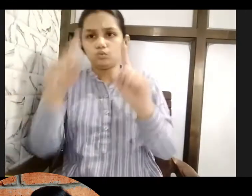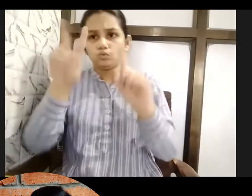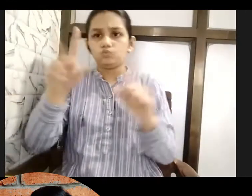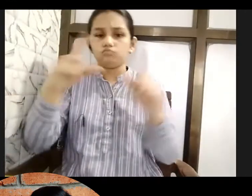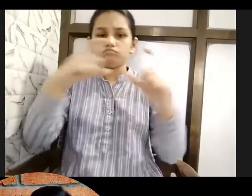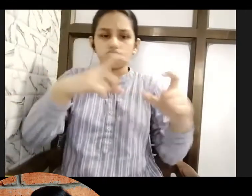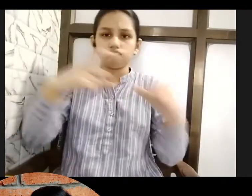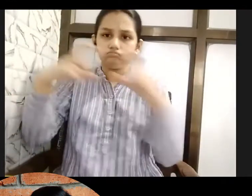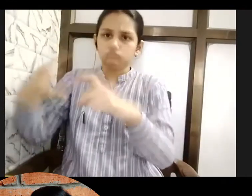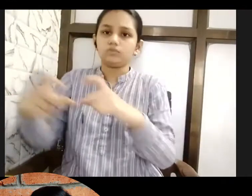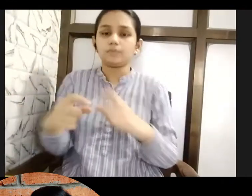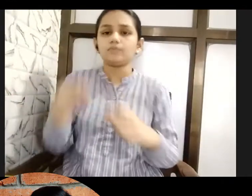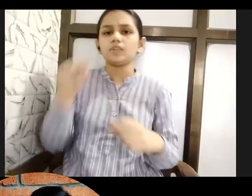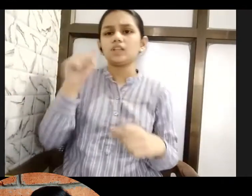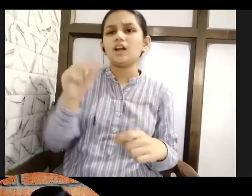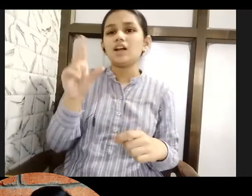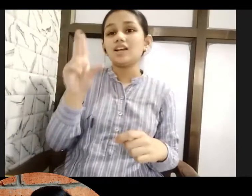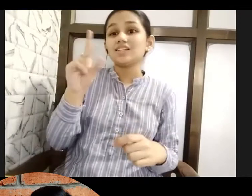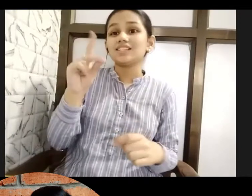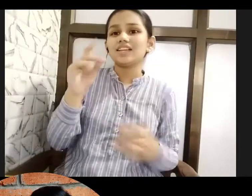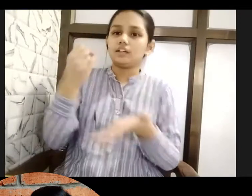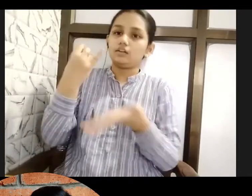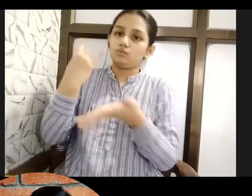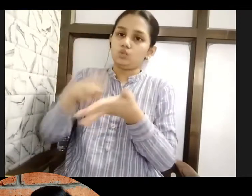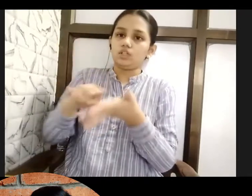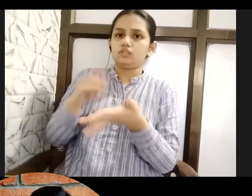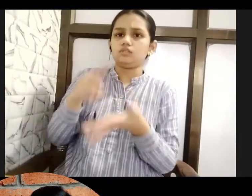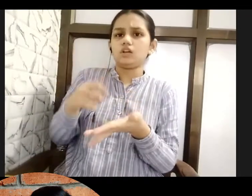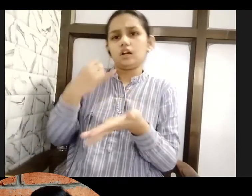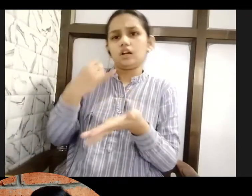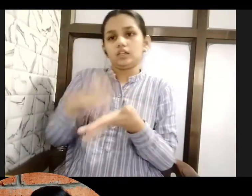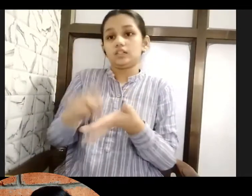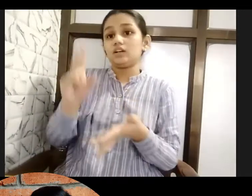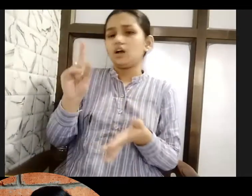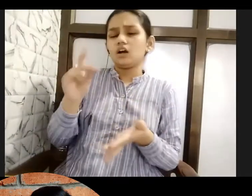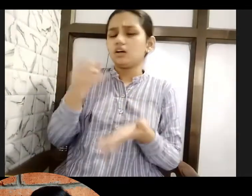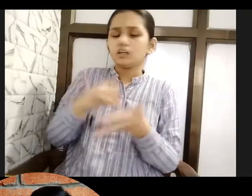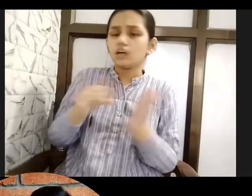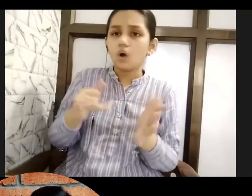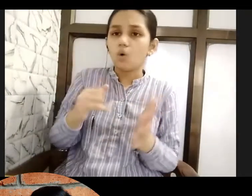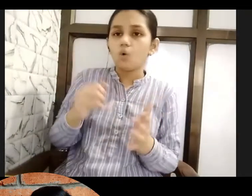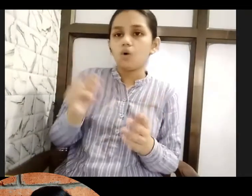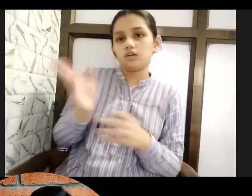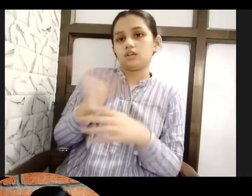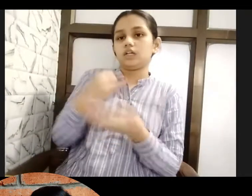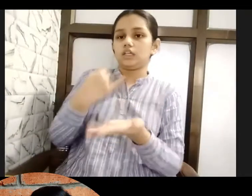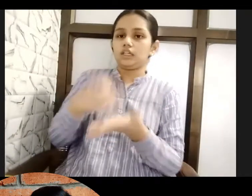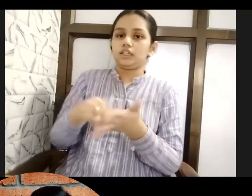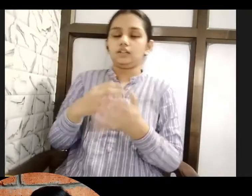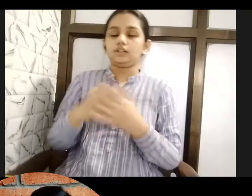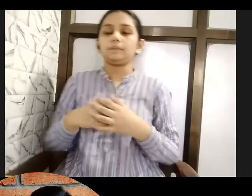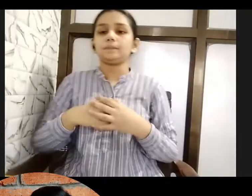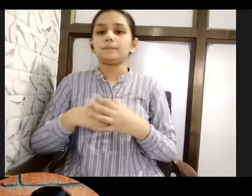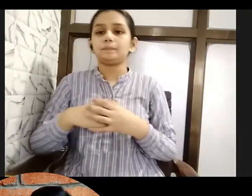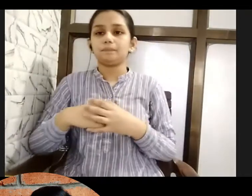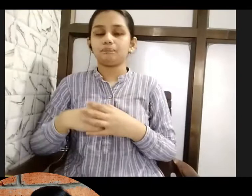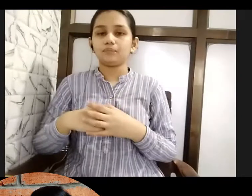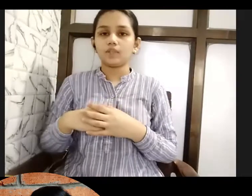I'm deleting it now. So how do I delete? Press delete and it is gone.